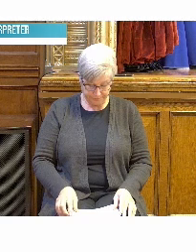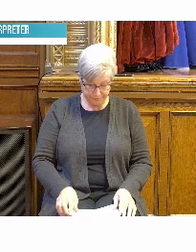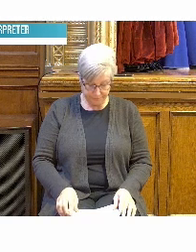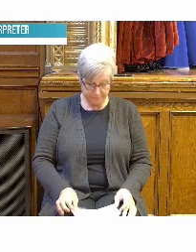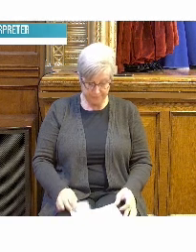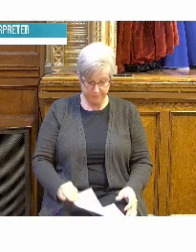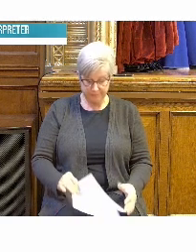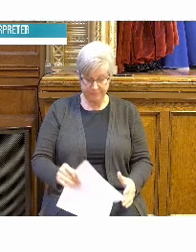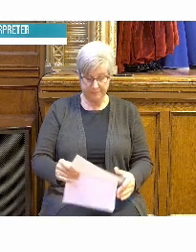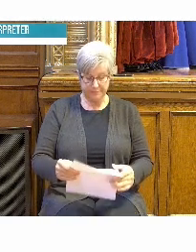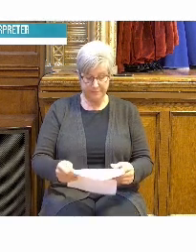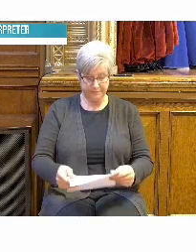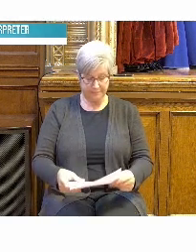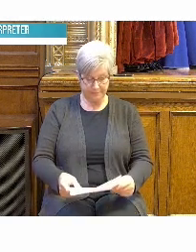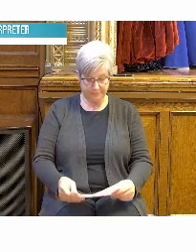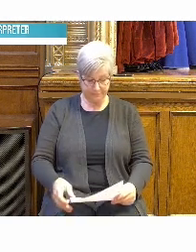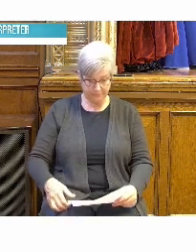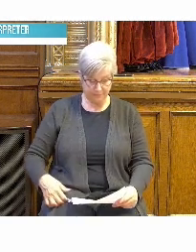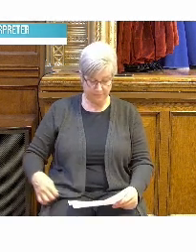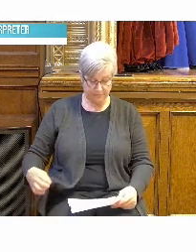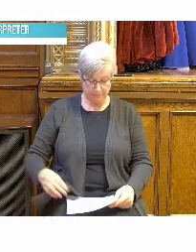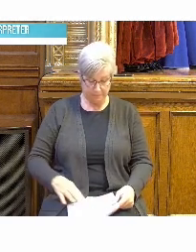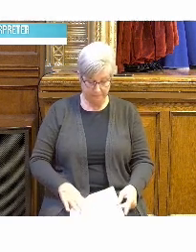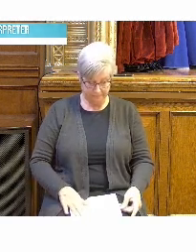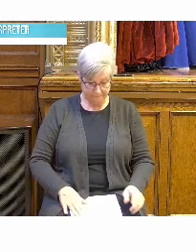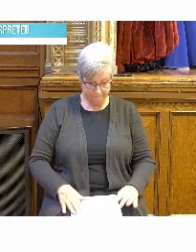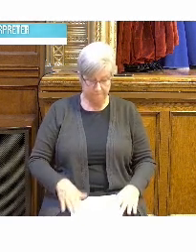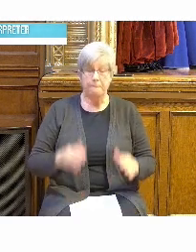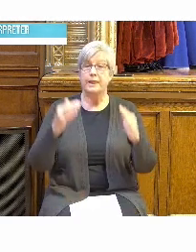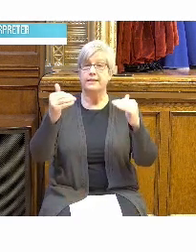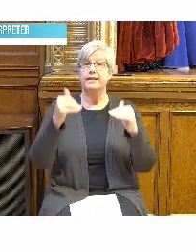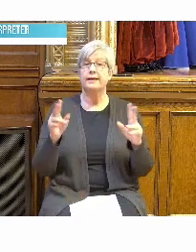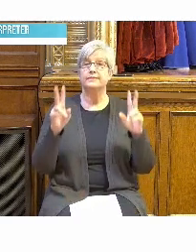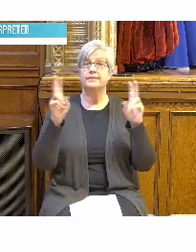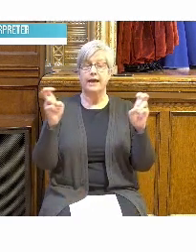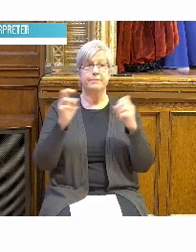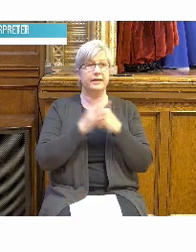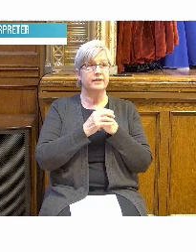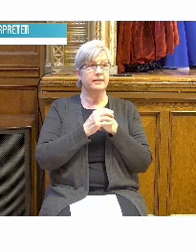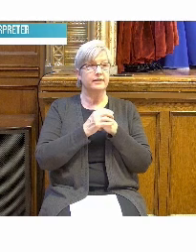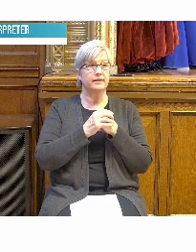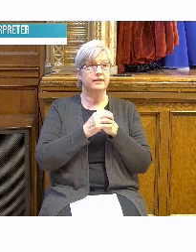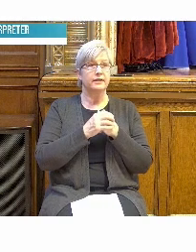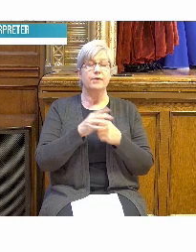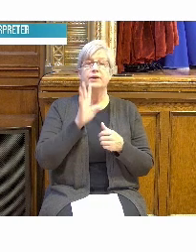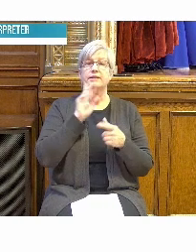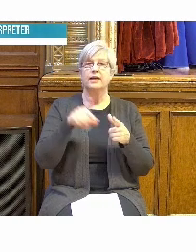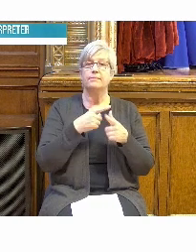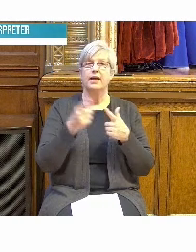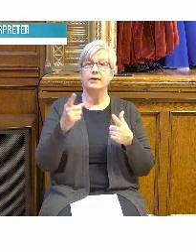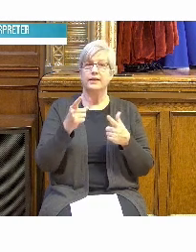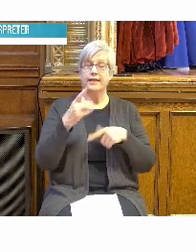our next topic, we moved on, we finished it. I wanted to provide an update on the open positions,